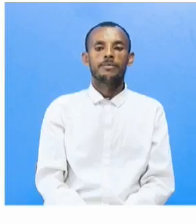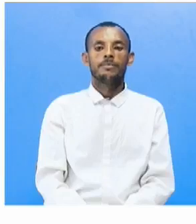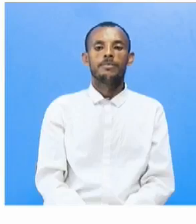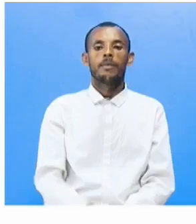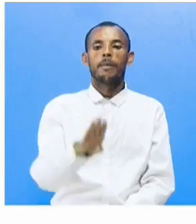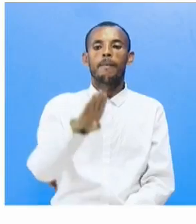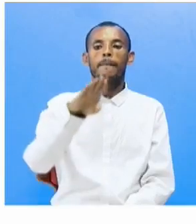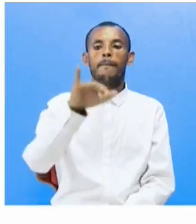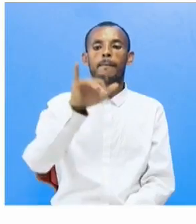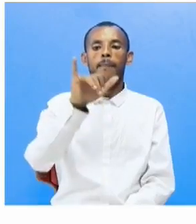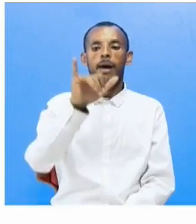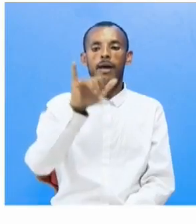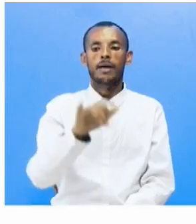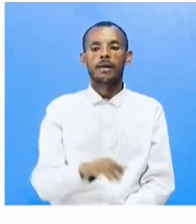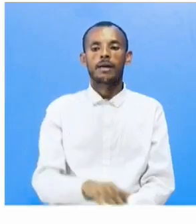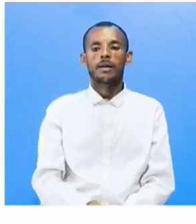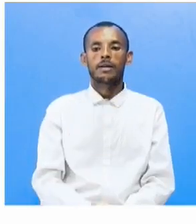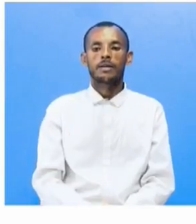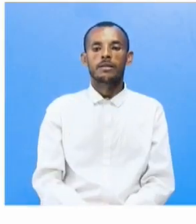by